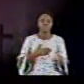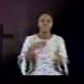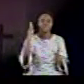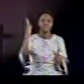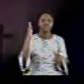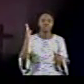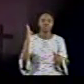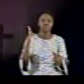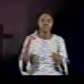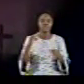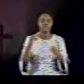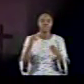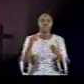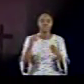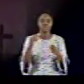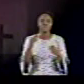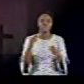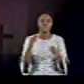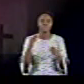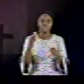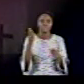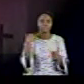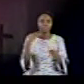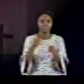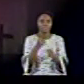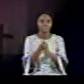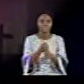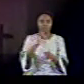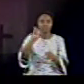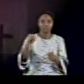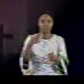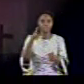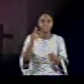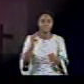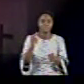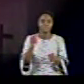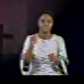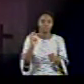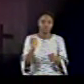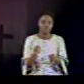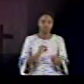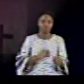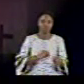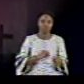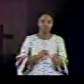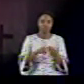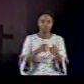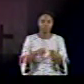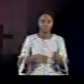this. Last year, June, I began to feel stomach pain.